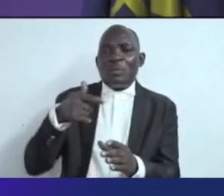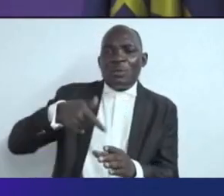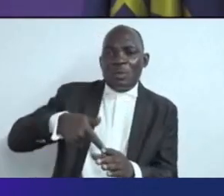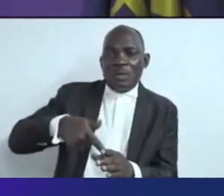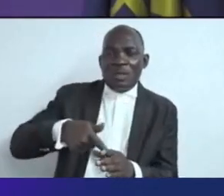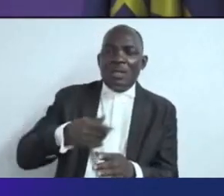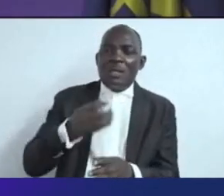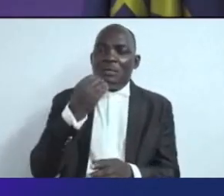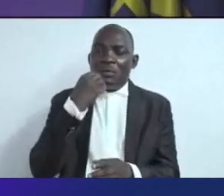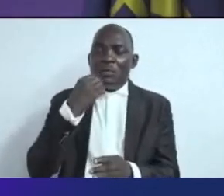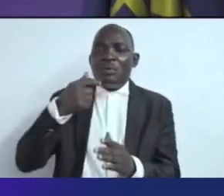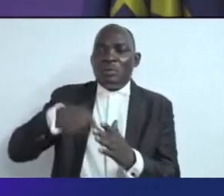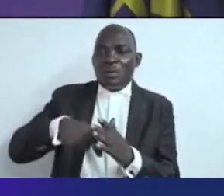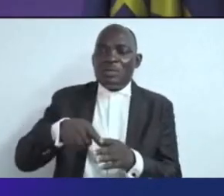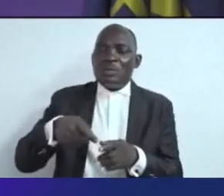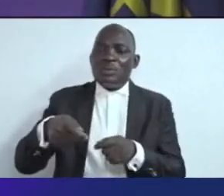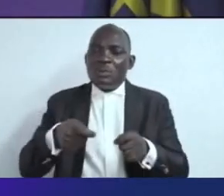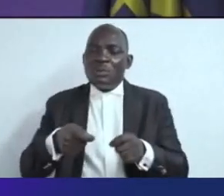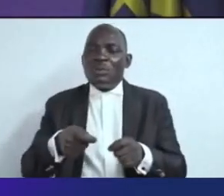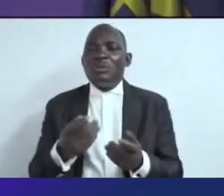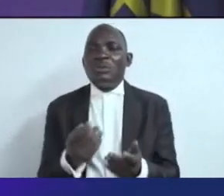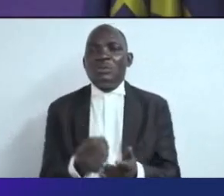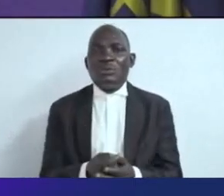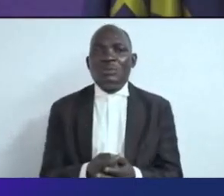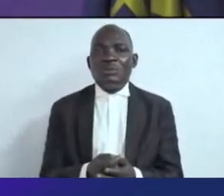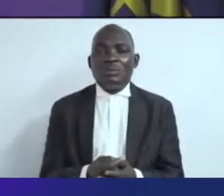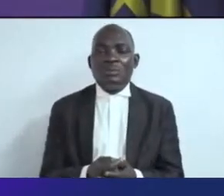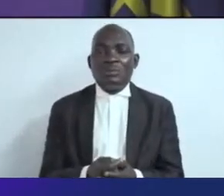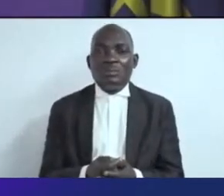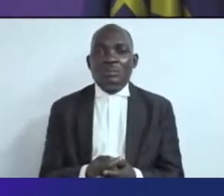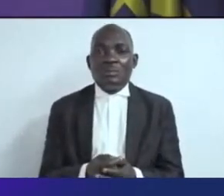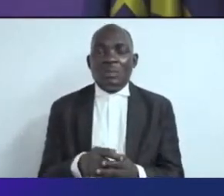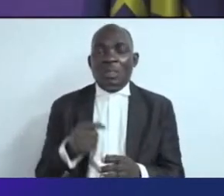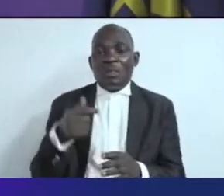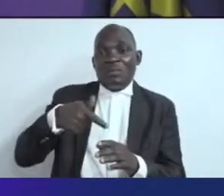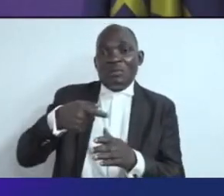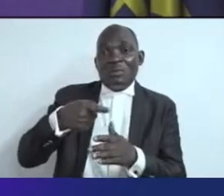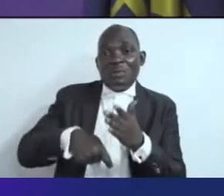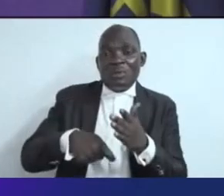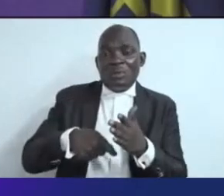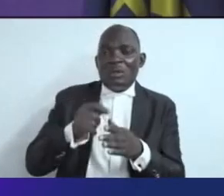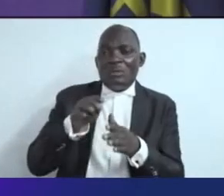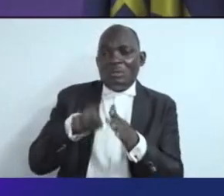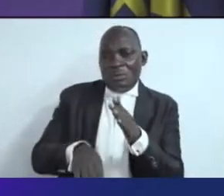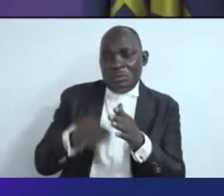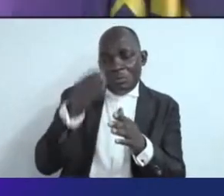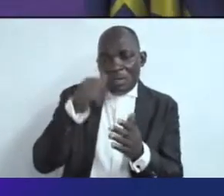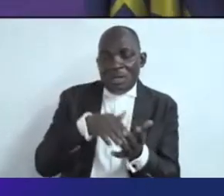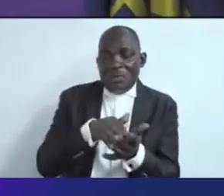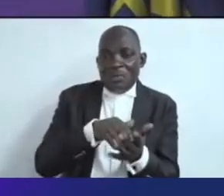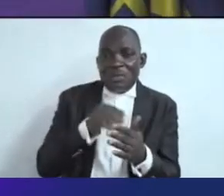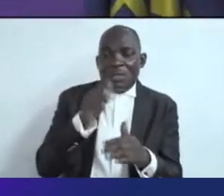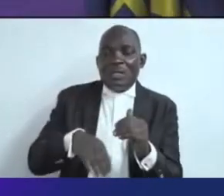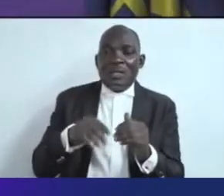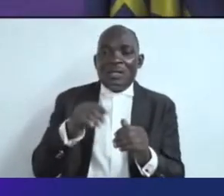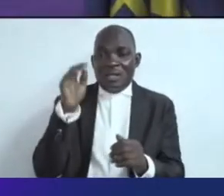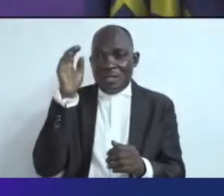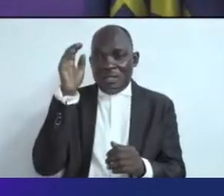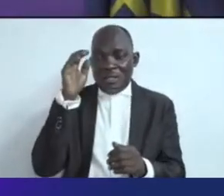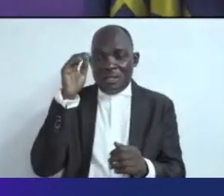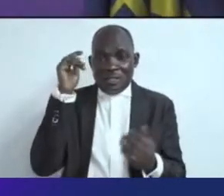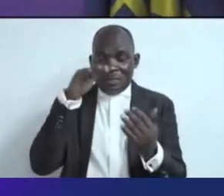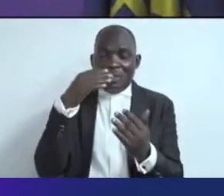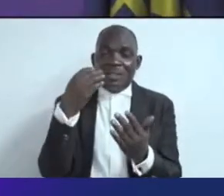food prices, and moderating wage growth. Crude oil prices fell due to weaker than expected